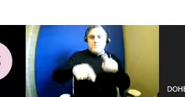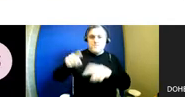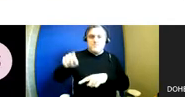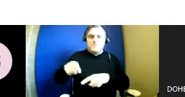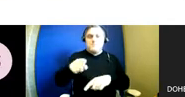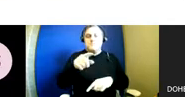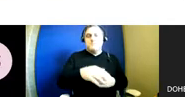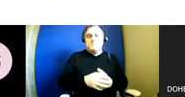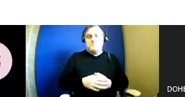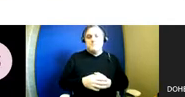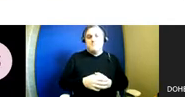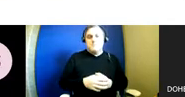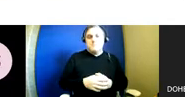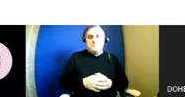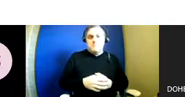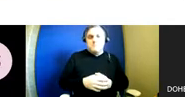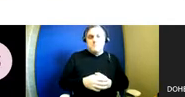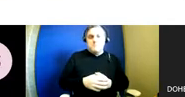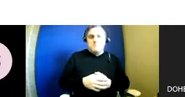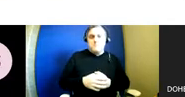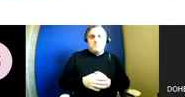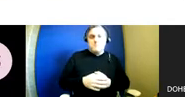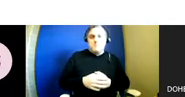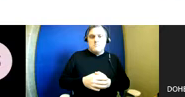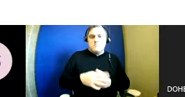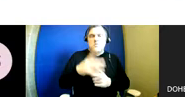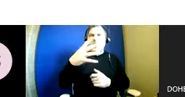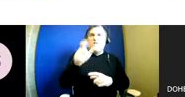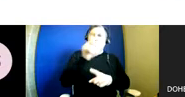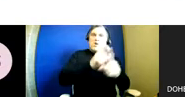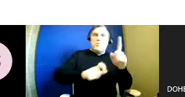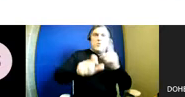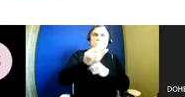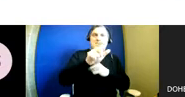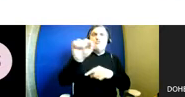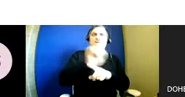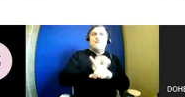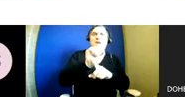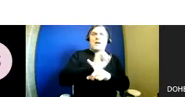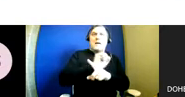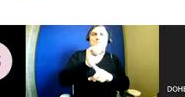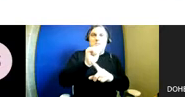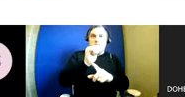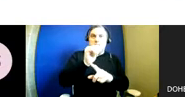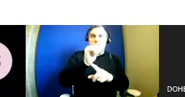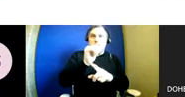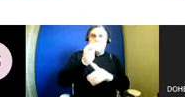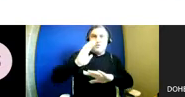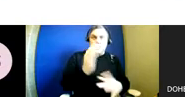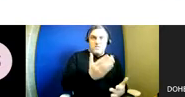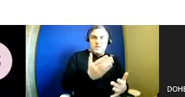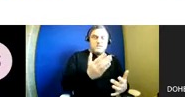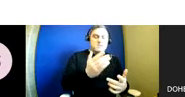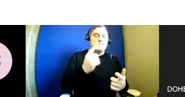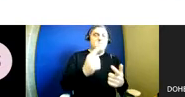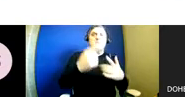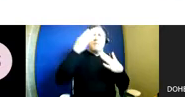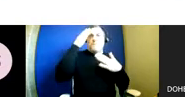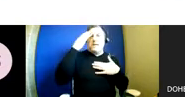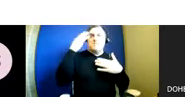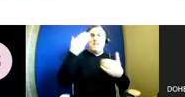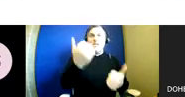refer out to. So we've got community and rehabilitation services, all of those specialities that I've just mentioned. We've got the mental